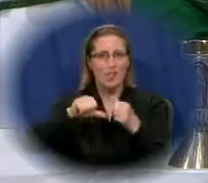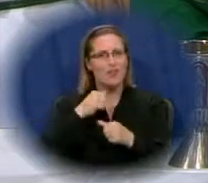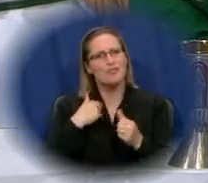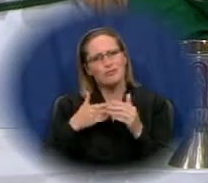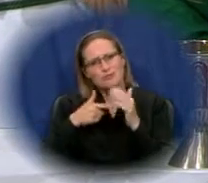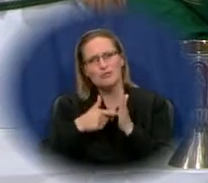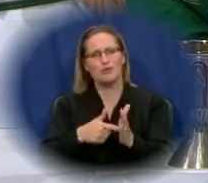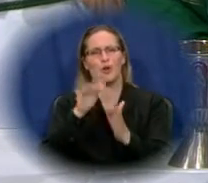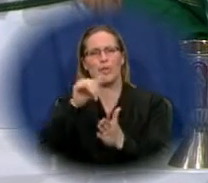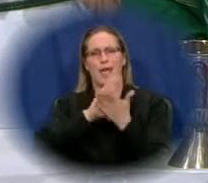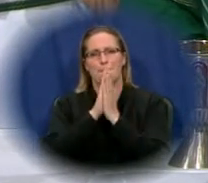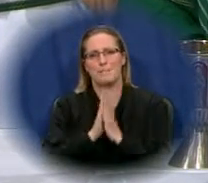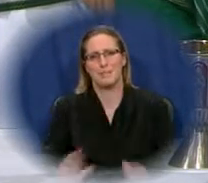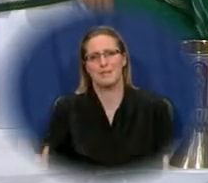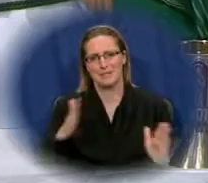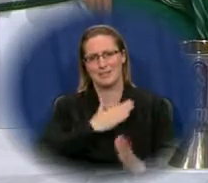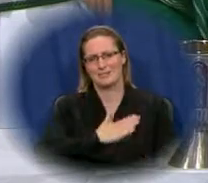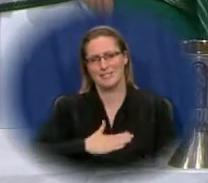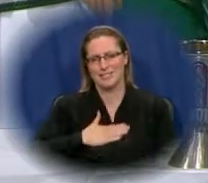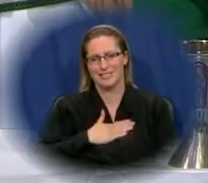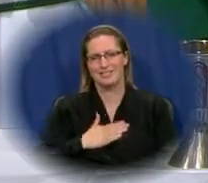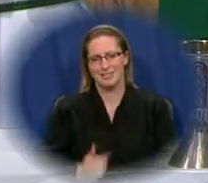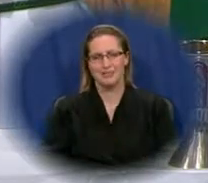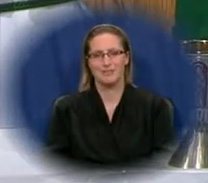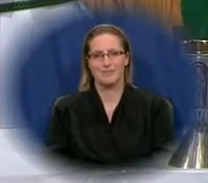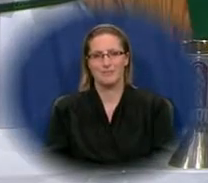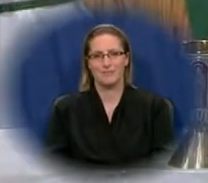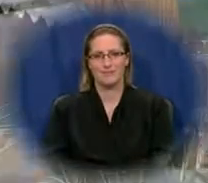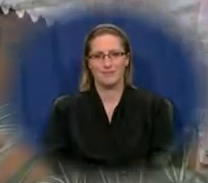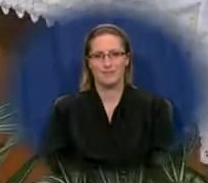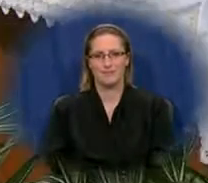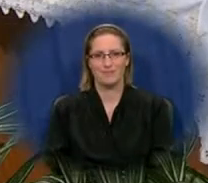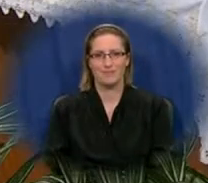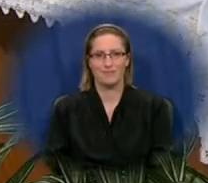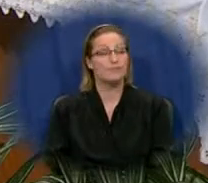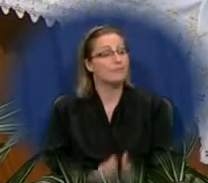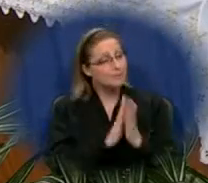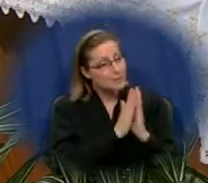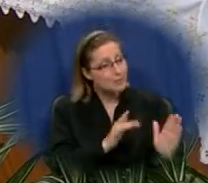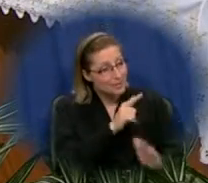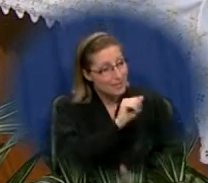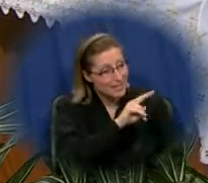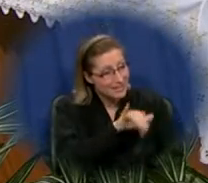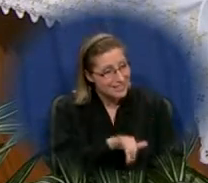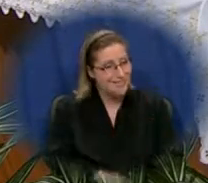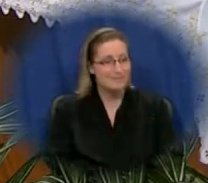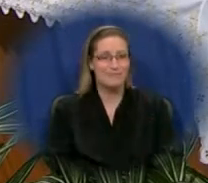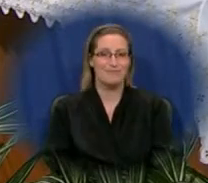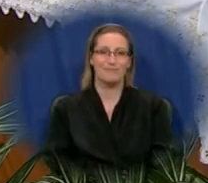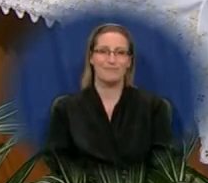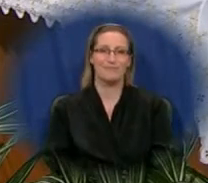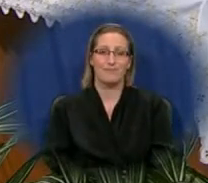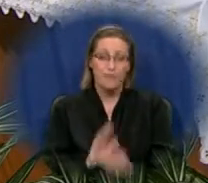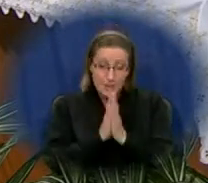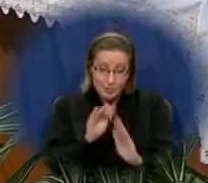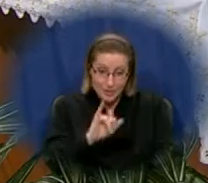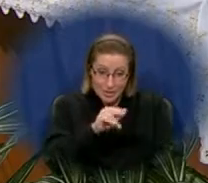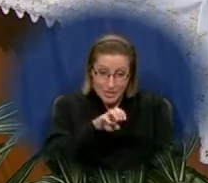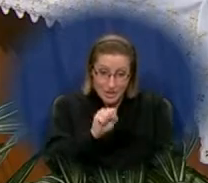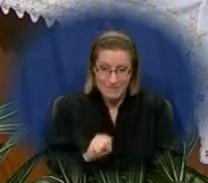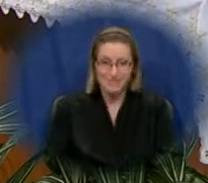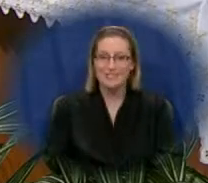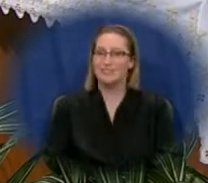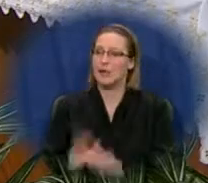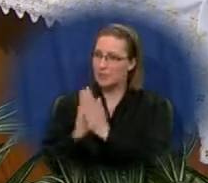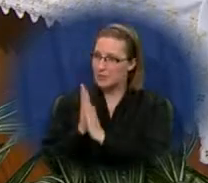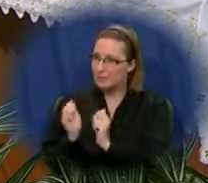minister now the very peace that each of us has received. Peace be with you, Andy. And with your spirit. Thank you. Peace be with you, James. And with your spirit.